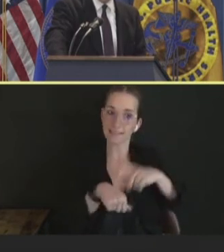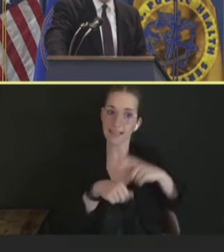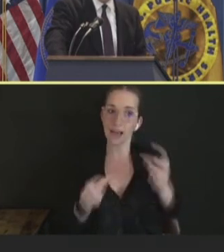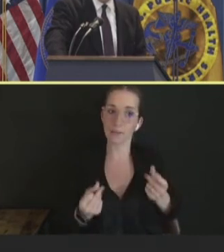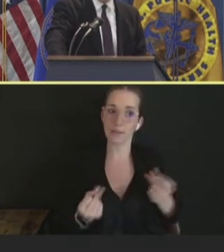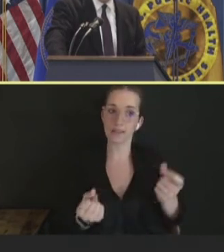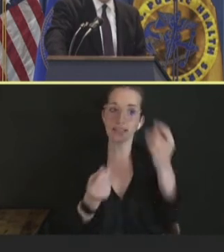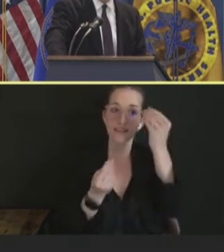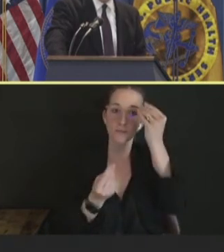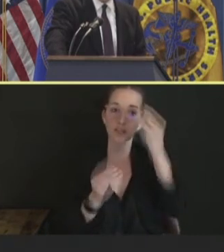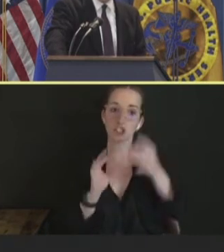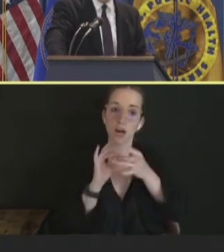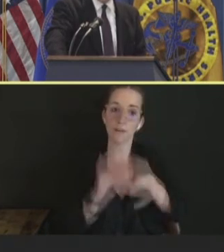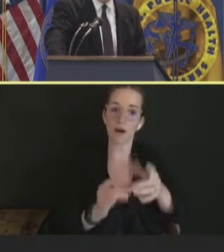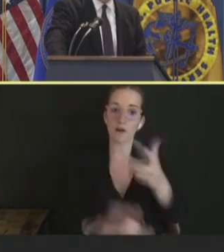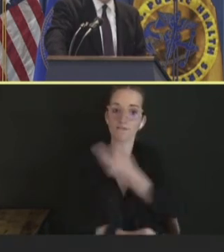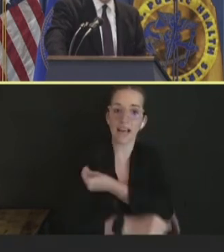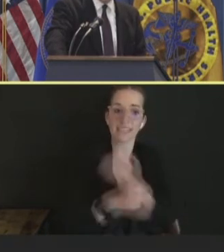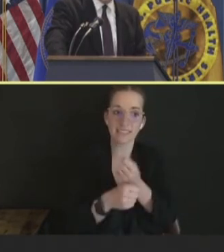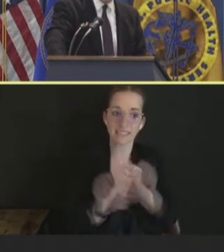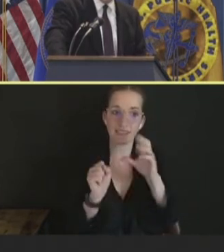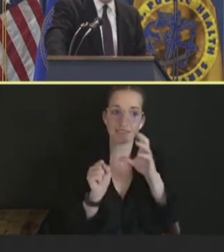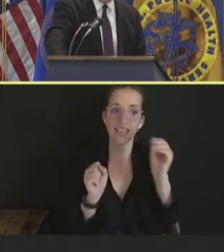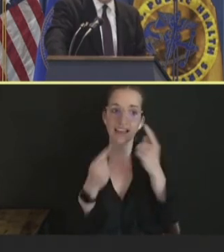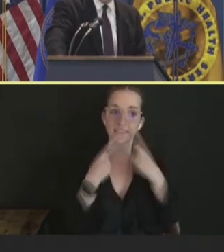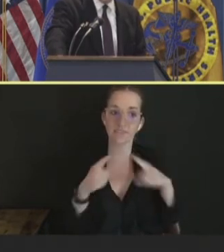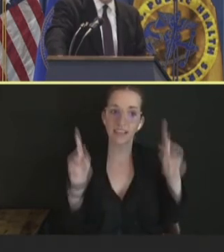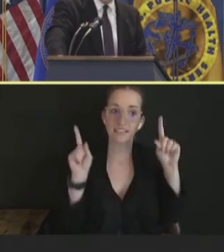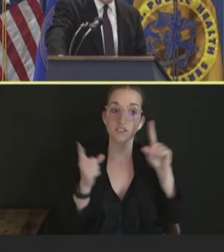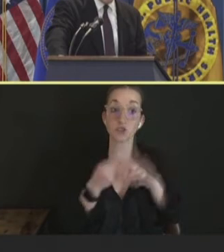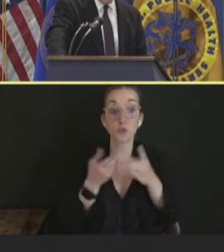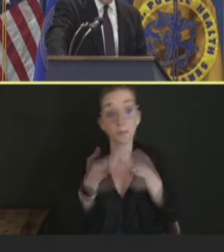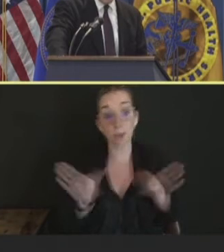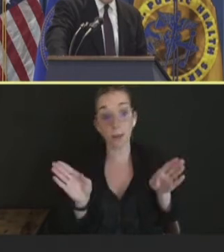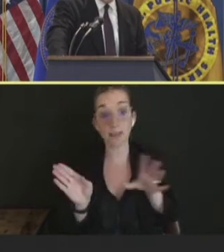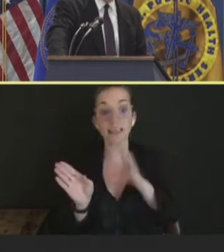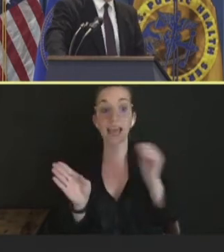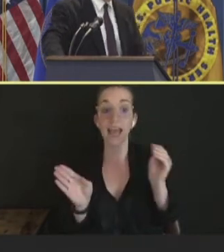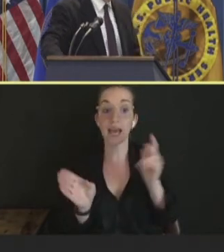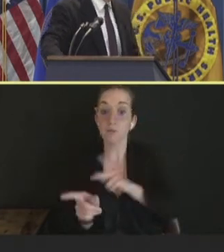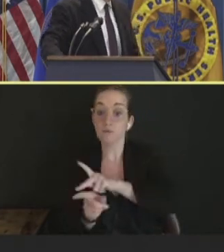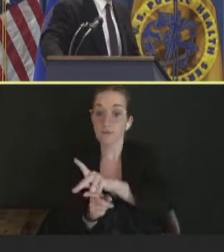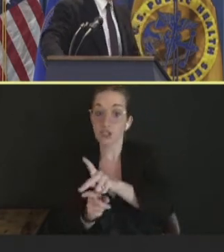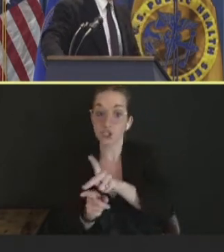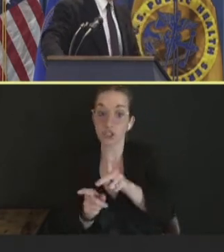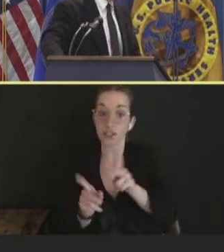safety and effectiveness to the public and to professional audiences.